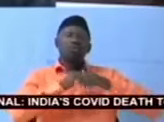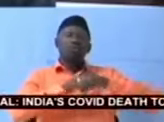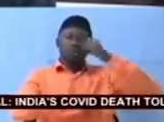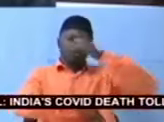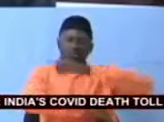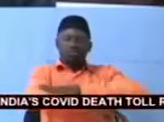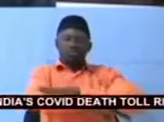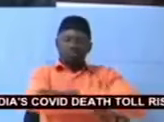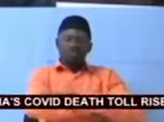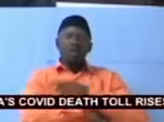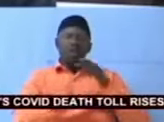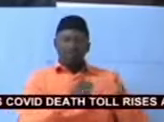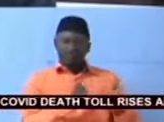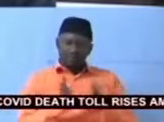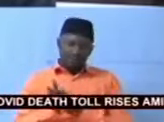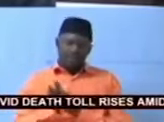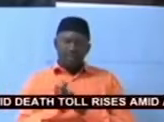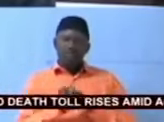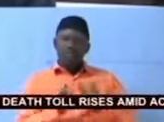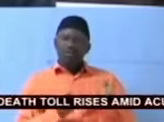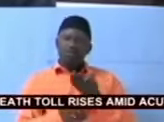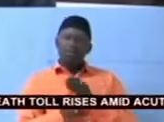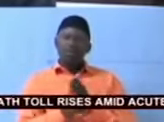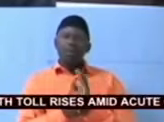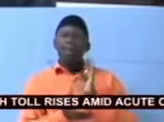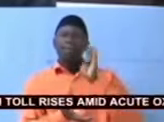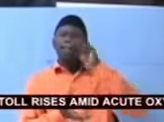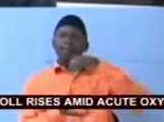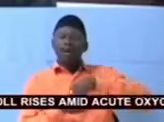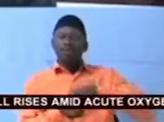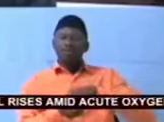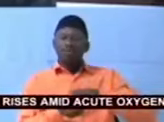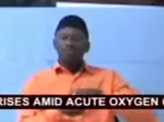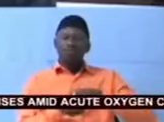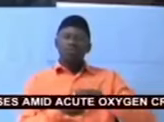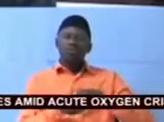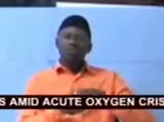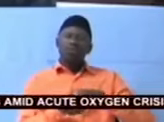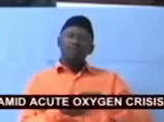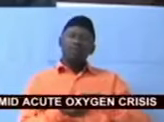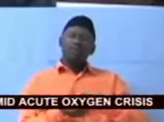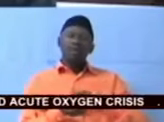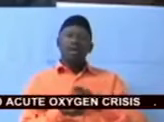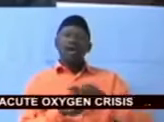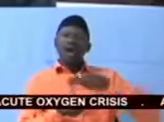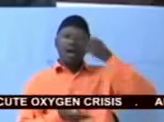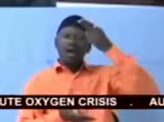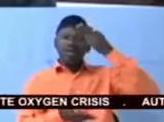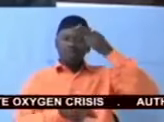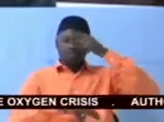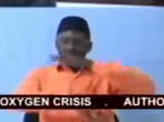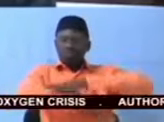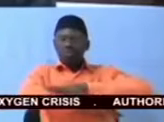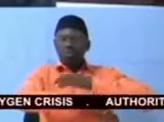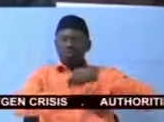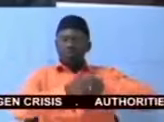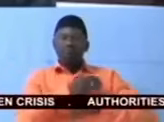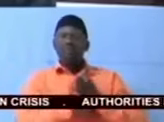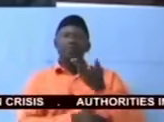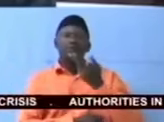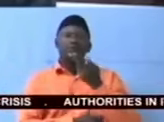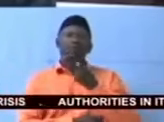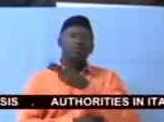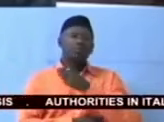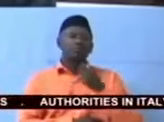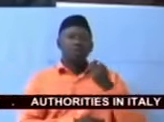Nak St. Augustine's High School. From 2001 to 2004. Because I get 2001, but 2004. Is it correct to say that you did your A levels